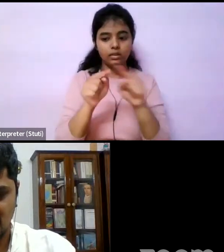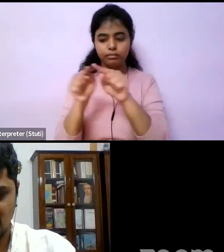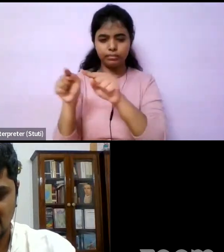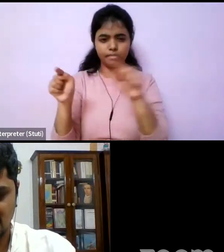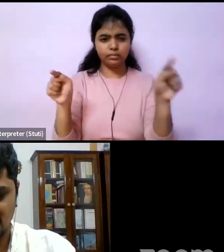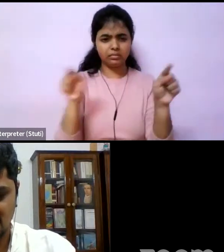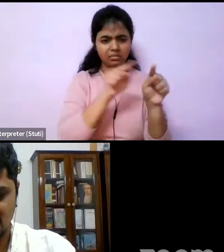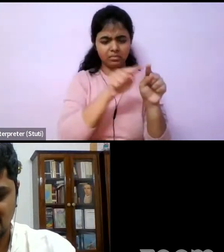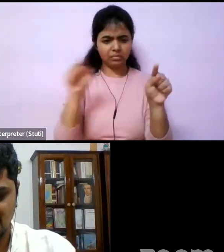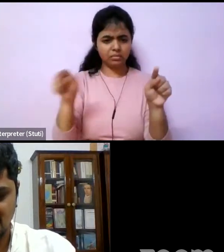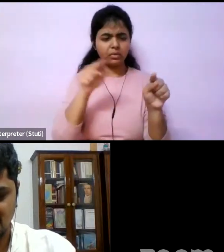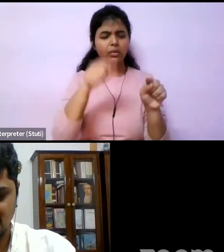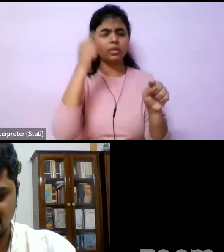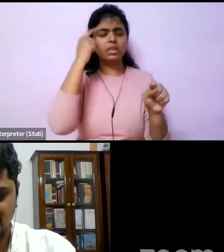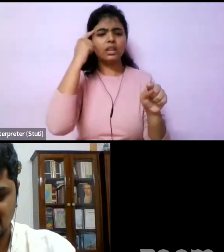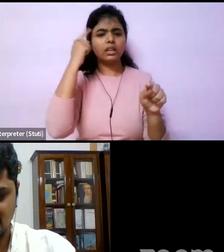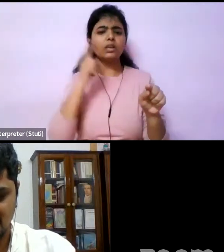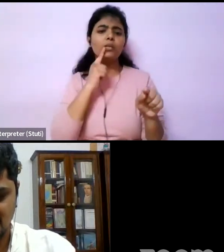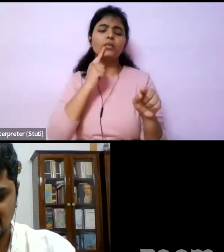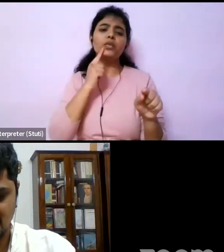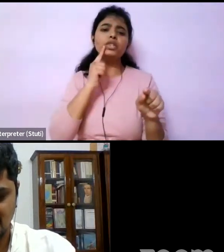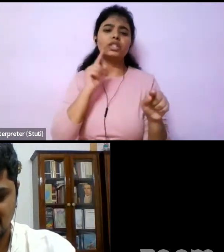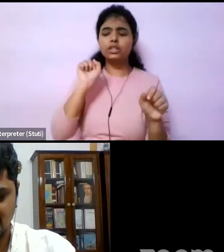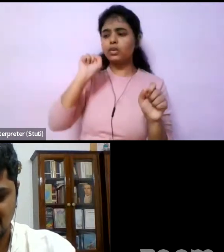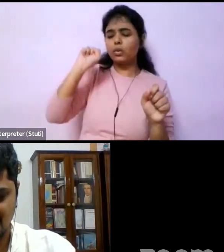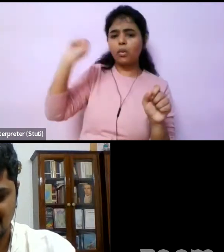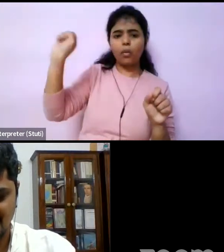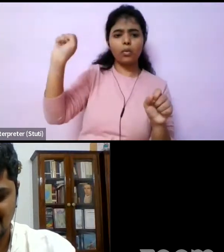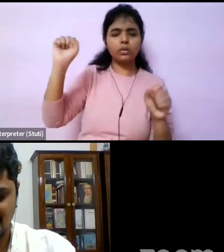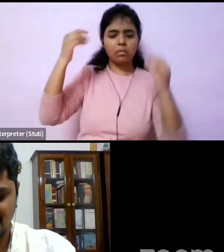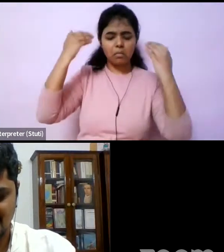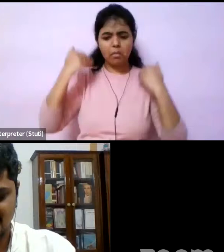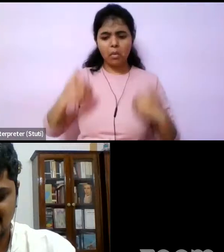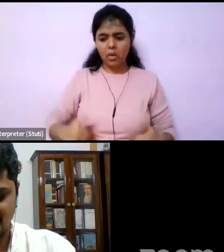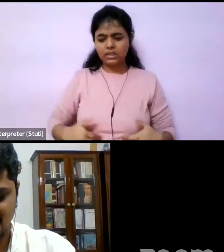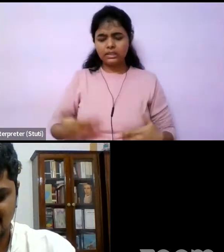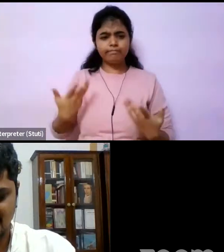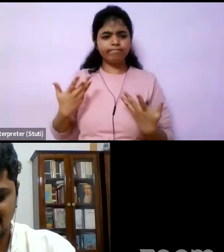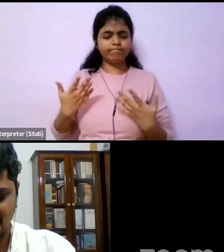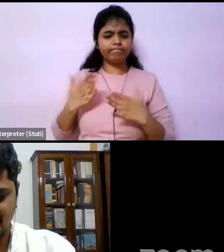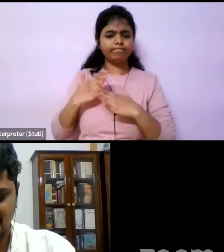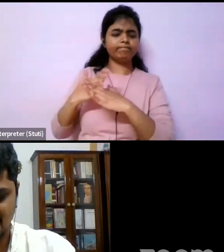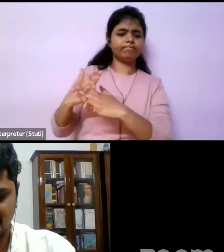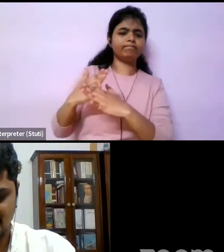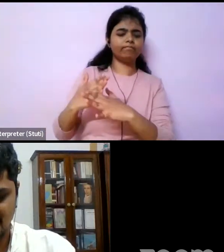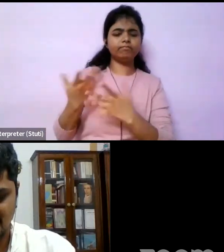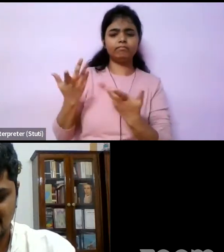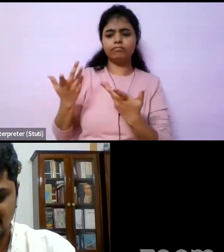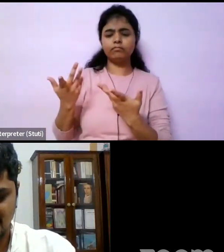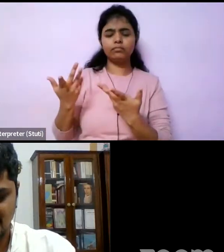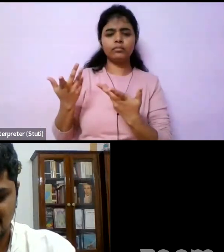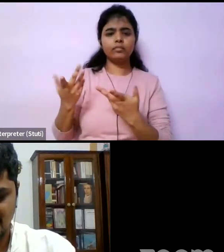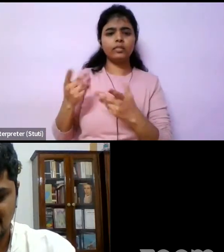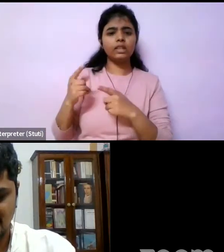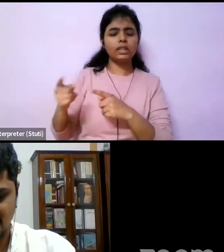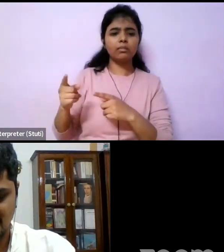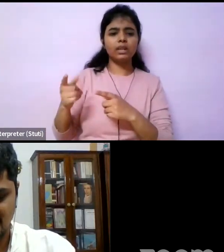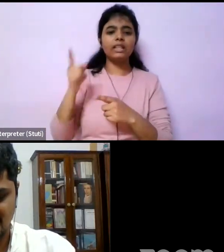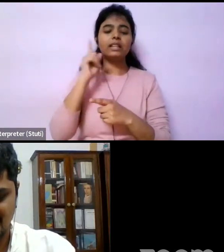interpolation alone, or Vasishta's own embodied resistance, which is collectively speaking from a deaf